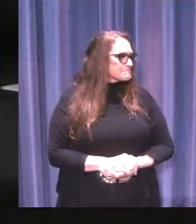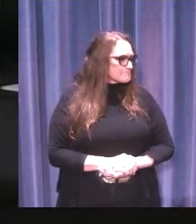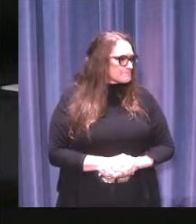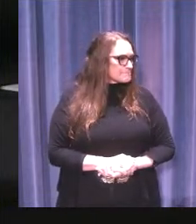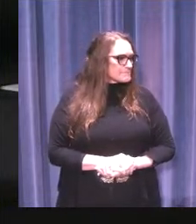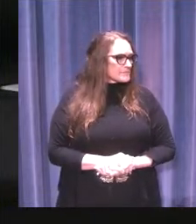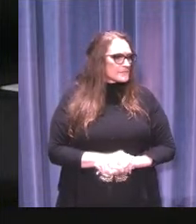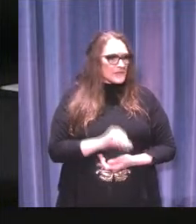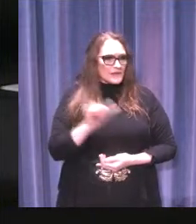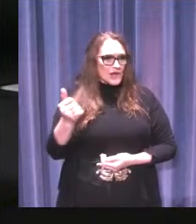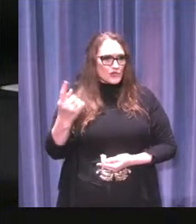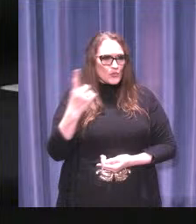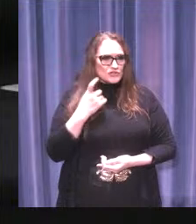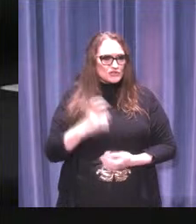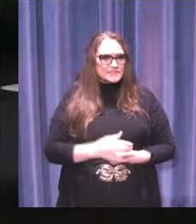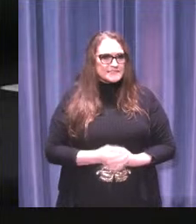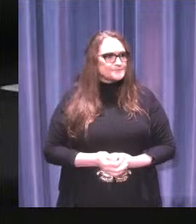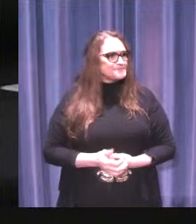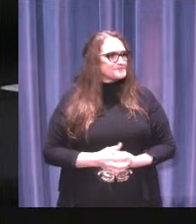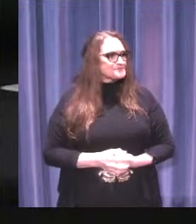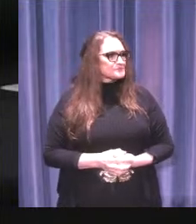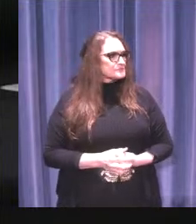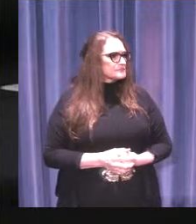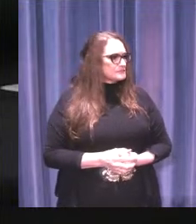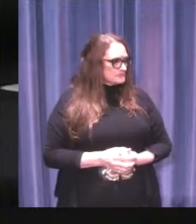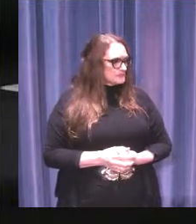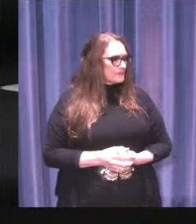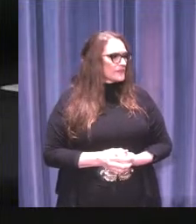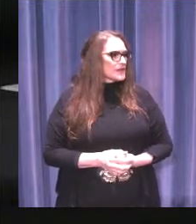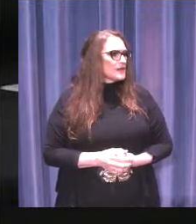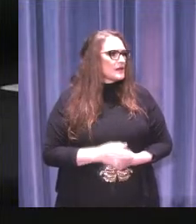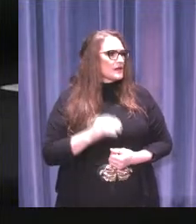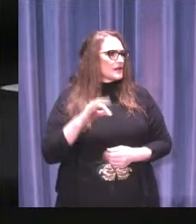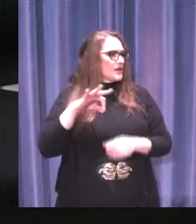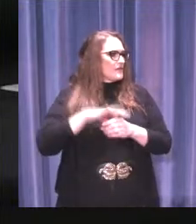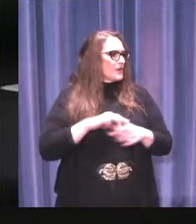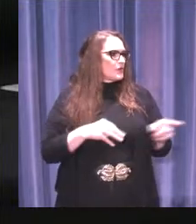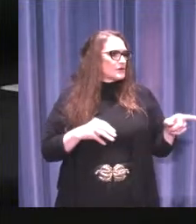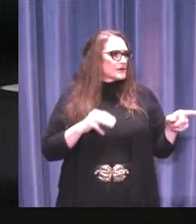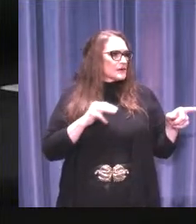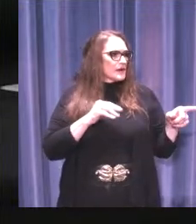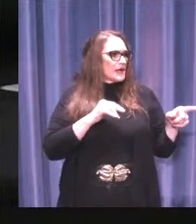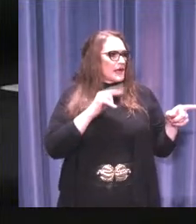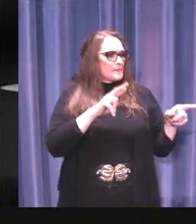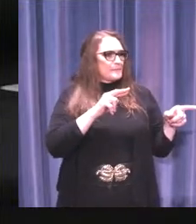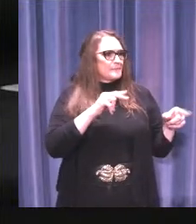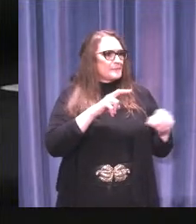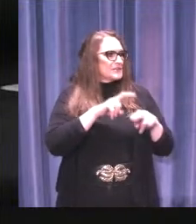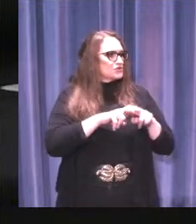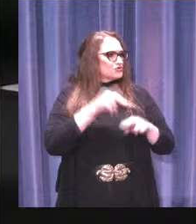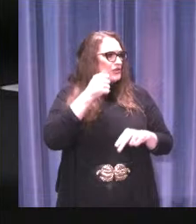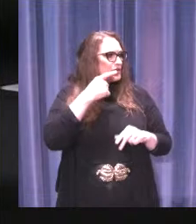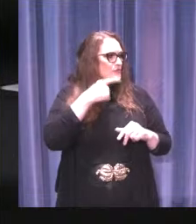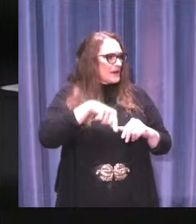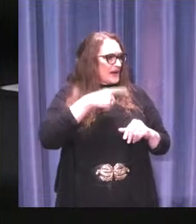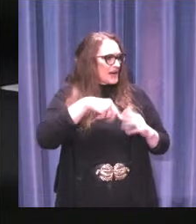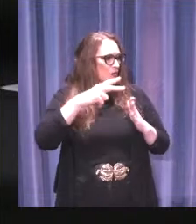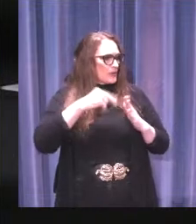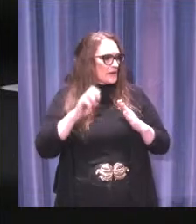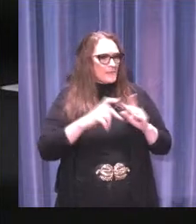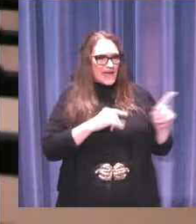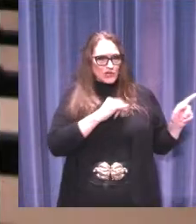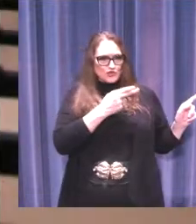Okay, any other questions? Roll call vote. Mr. Chair, would you mind Yes. if I read the motion back one time?